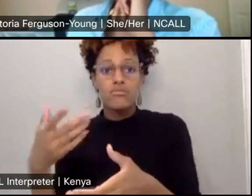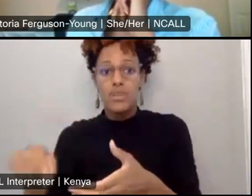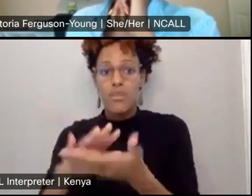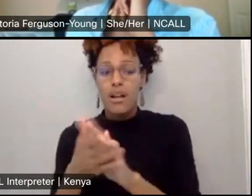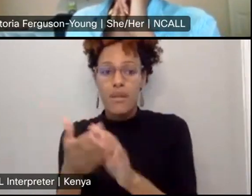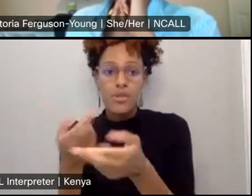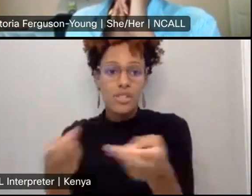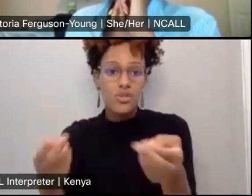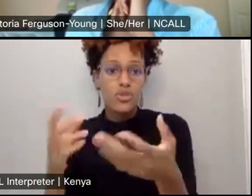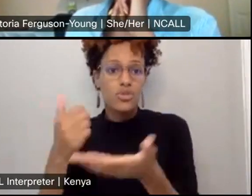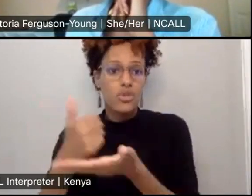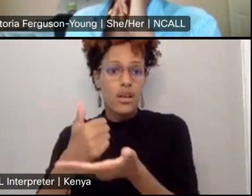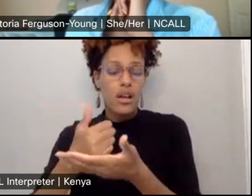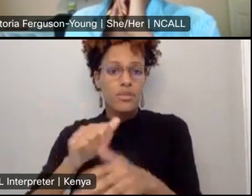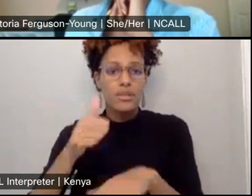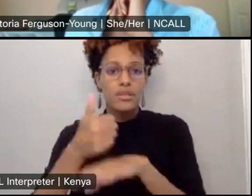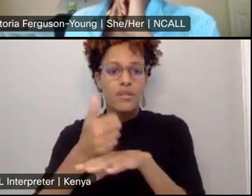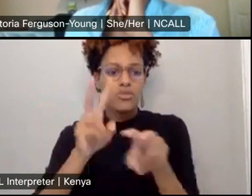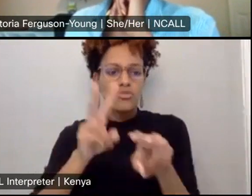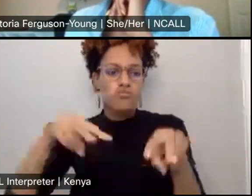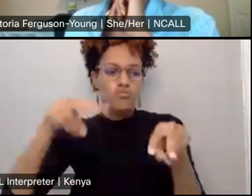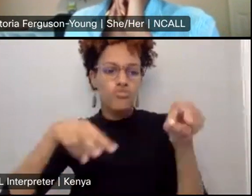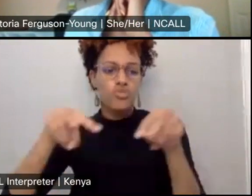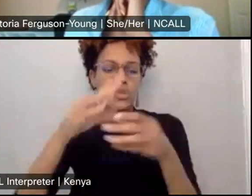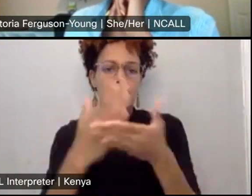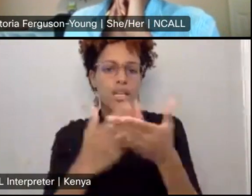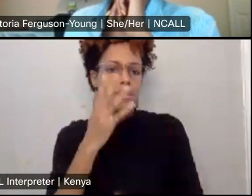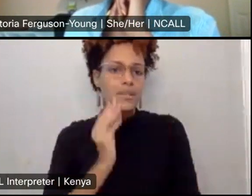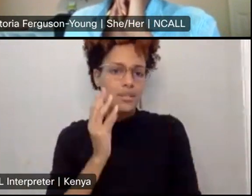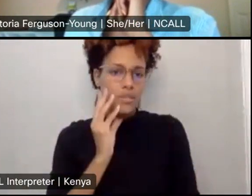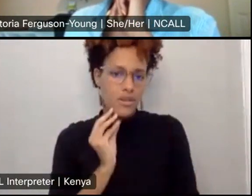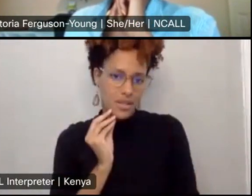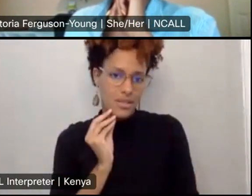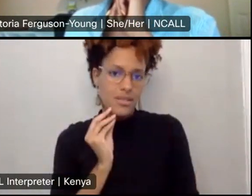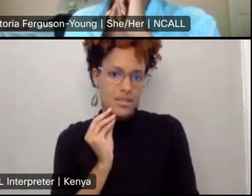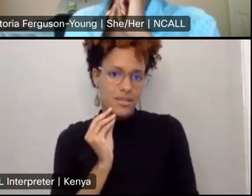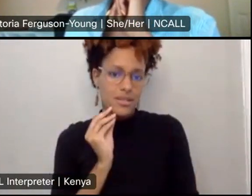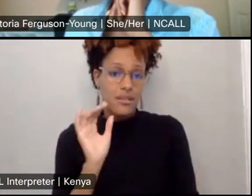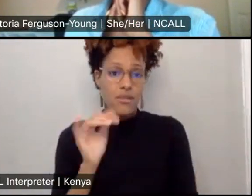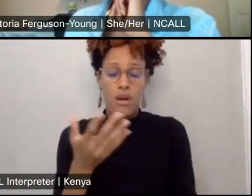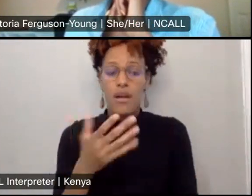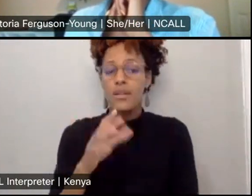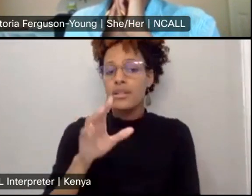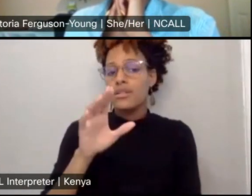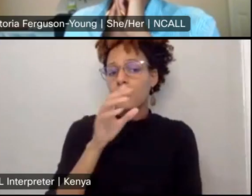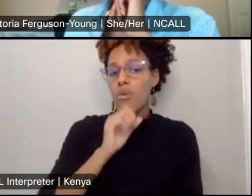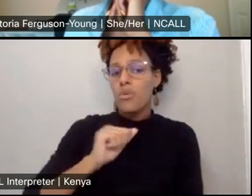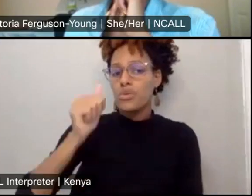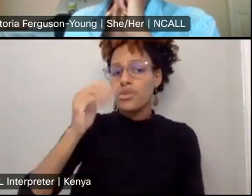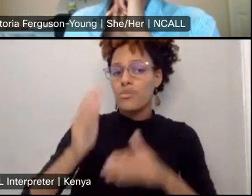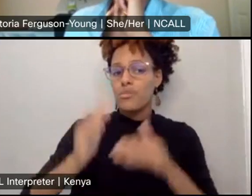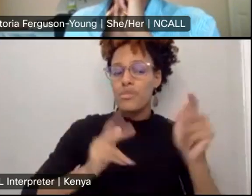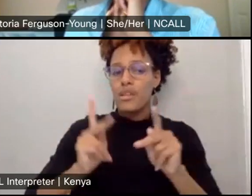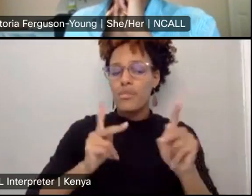help oversee, some of the experiences that older people may be experiencing within